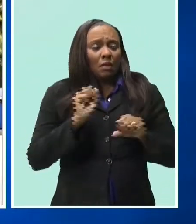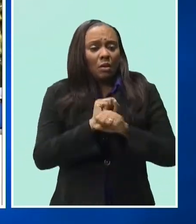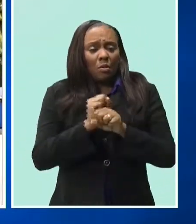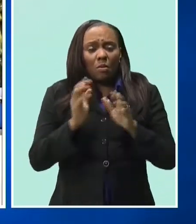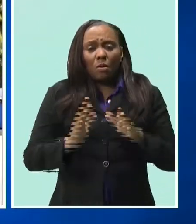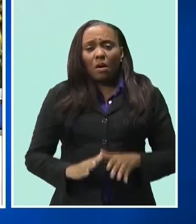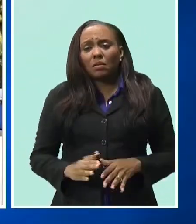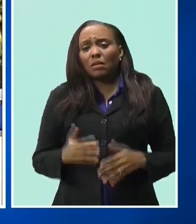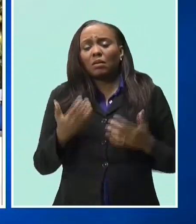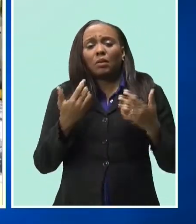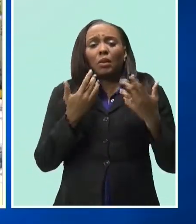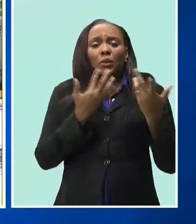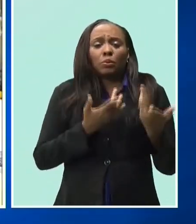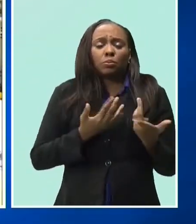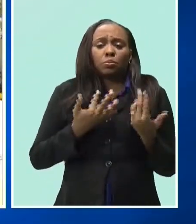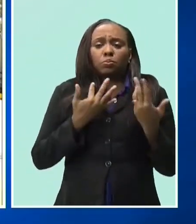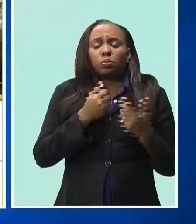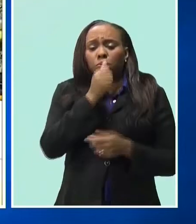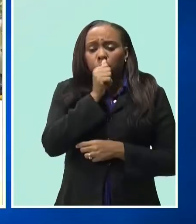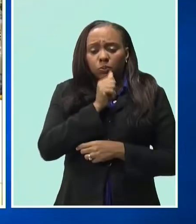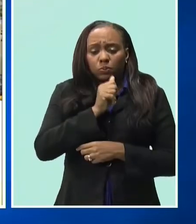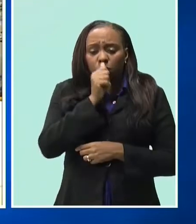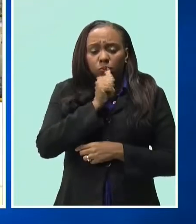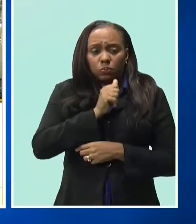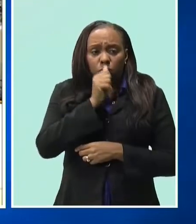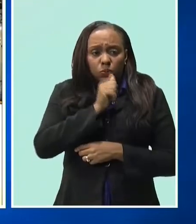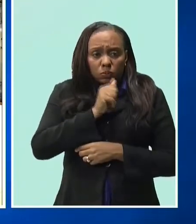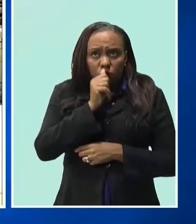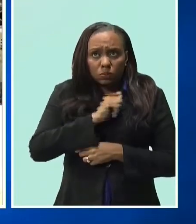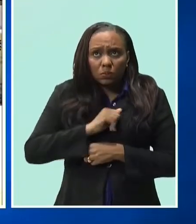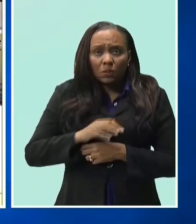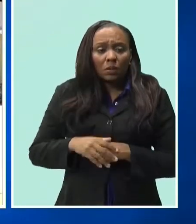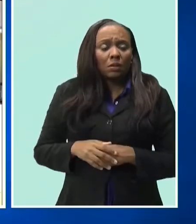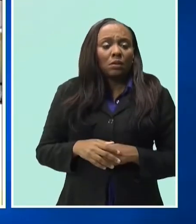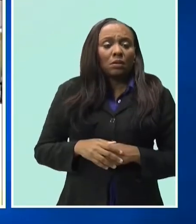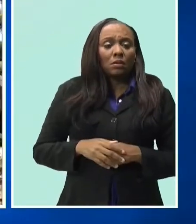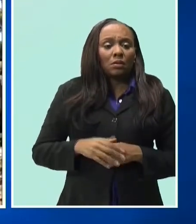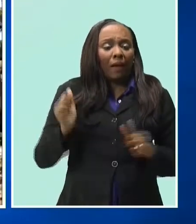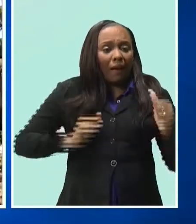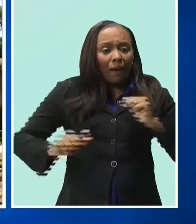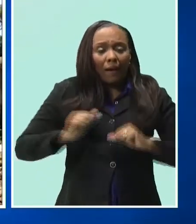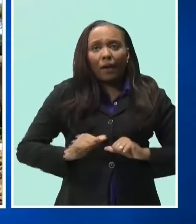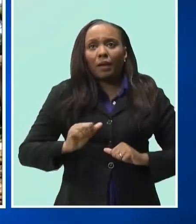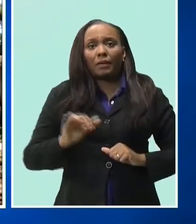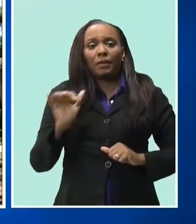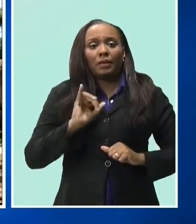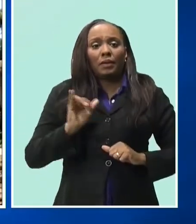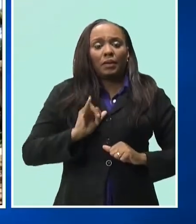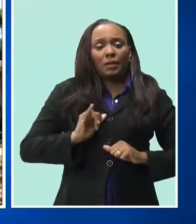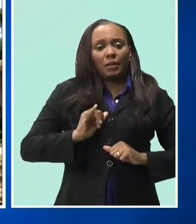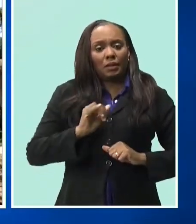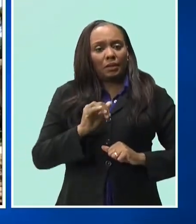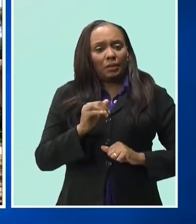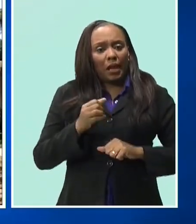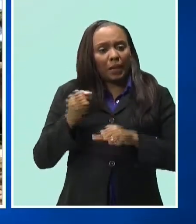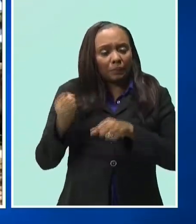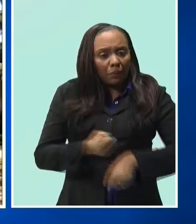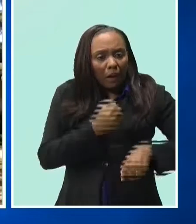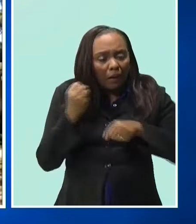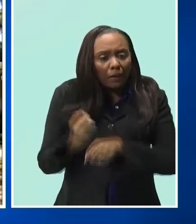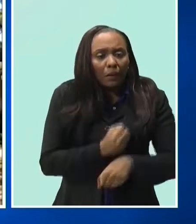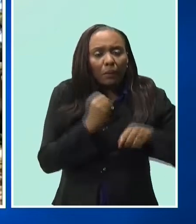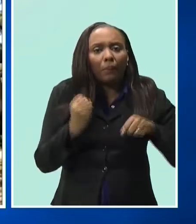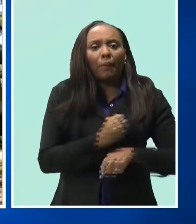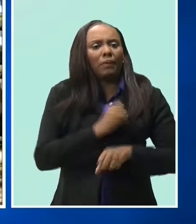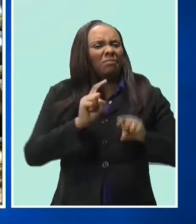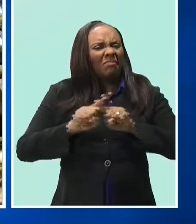the crisis to pass. For the Alligator Head Foundation, activities such as snorkeling and paddle boarding are on